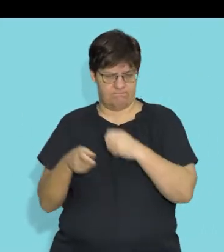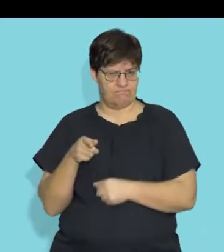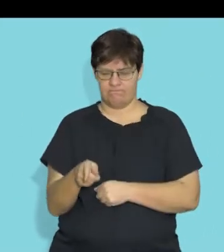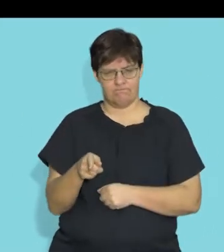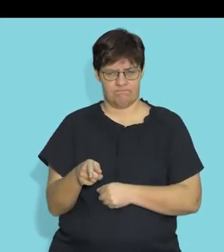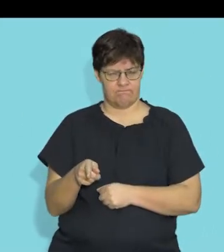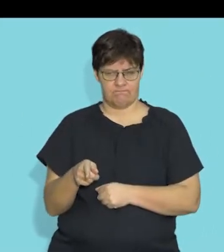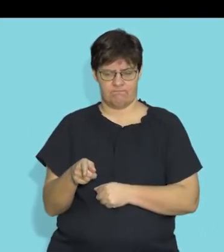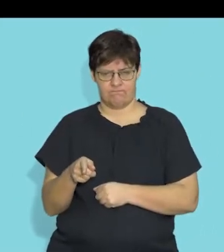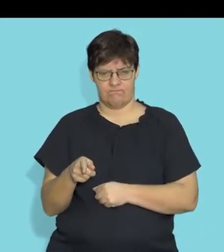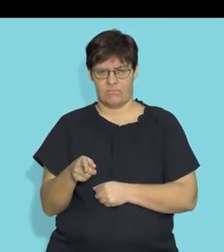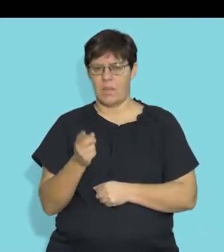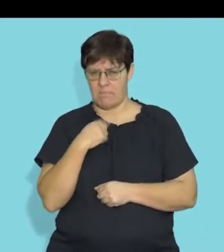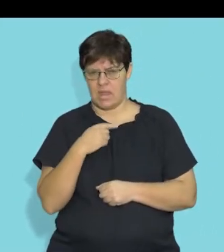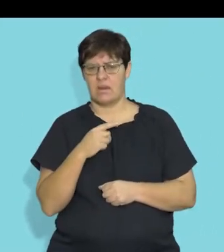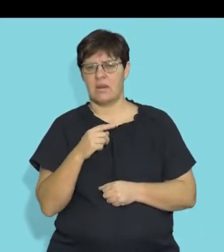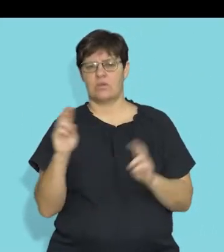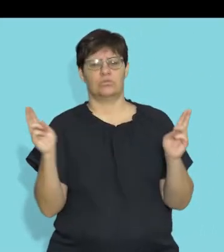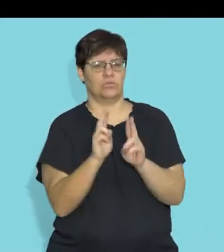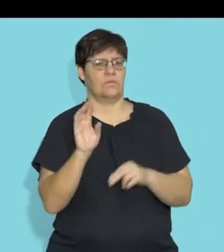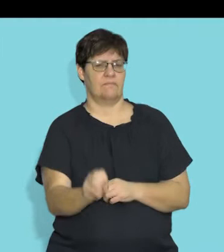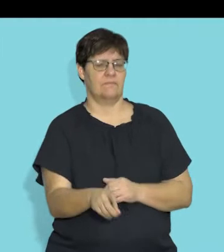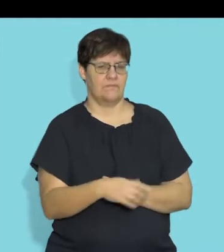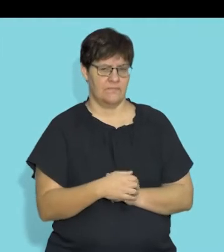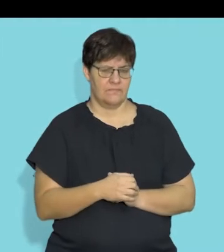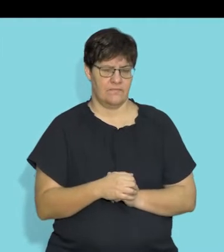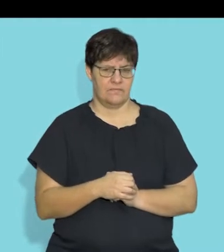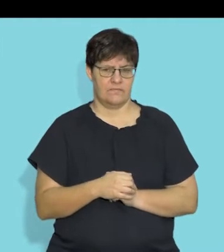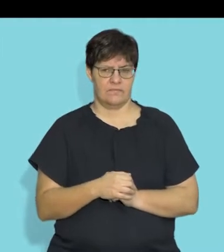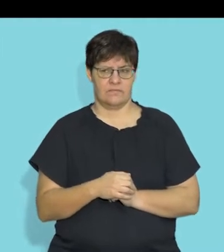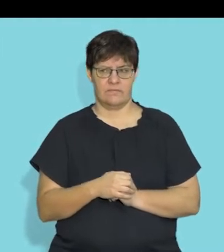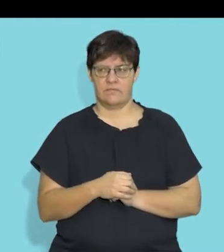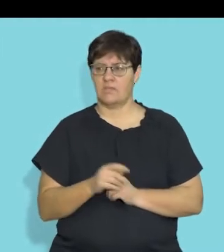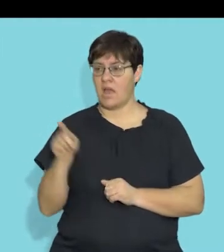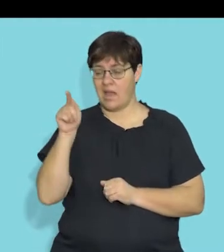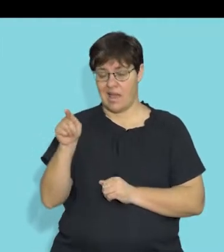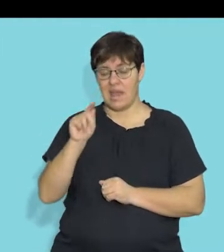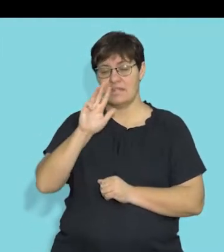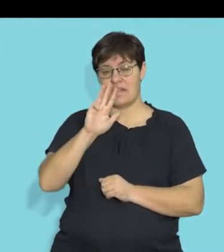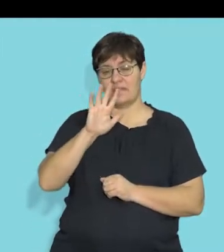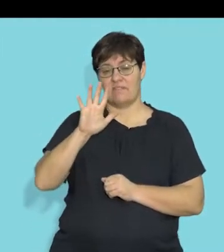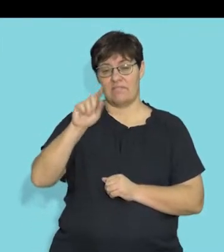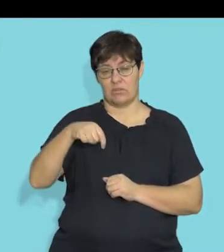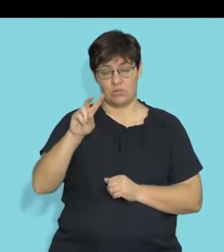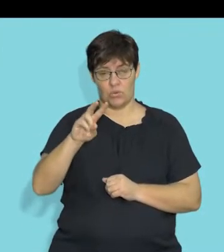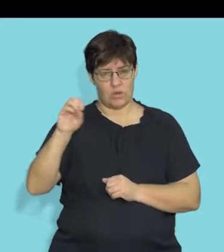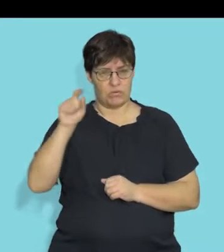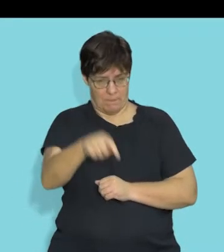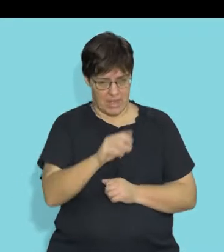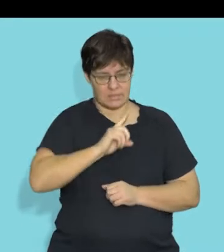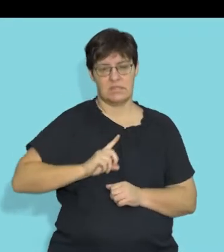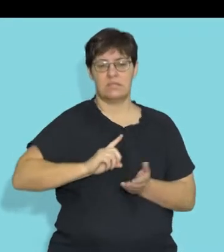is short. Like we said, if we looked at our calculator, the figure was 95,200, and if you take